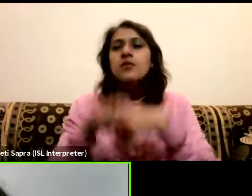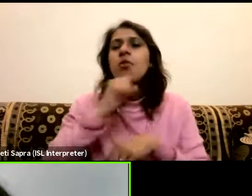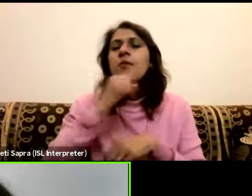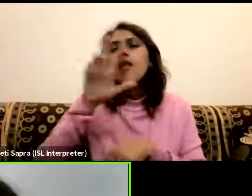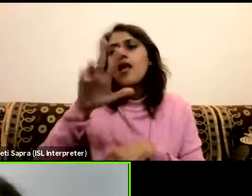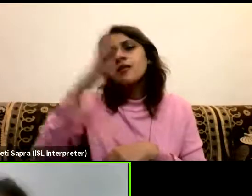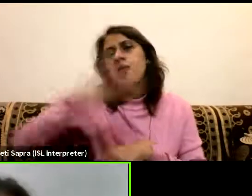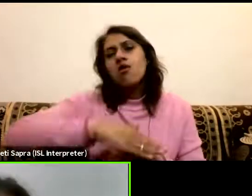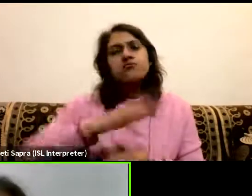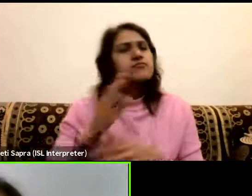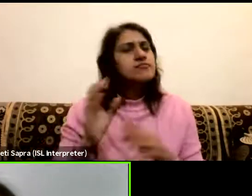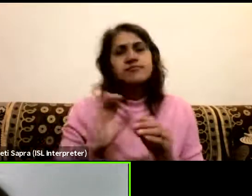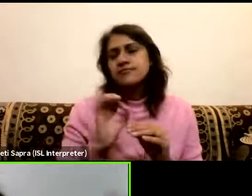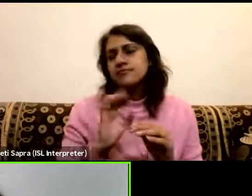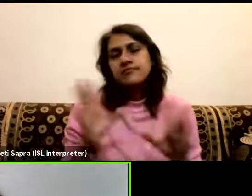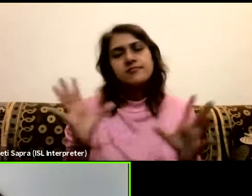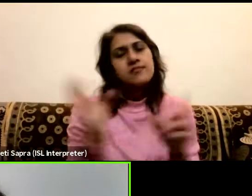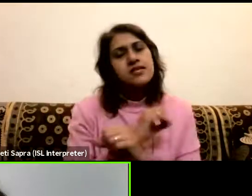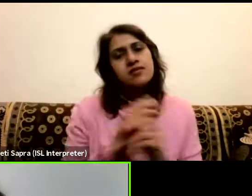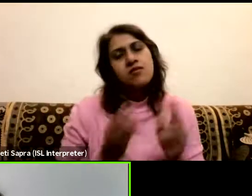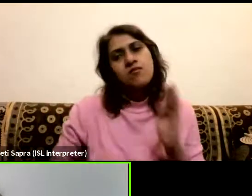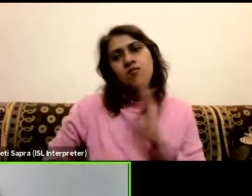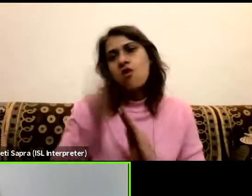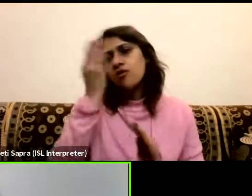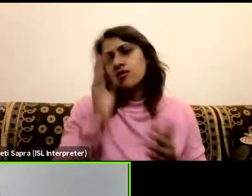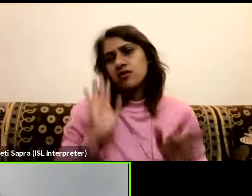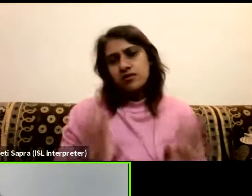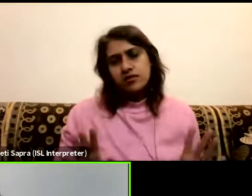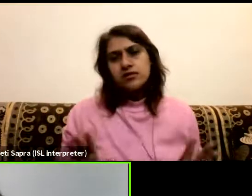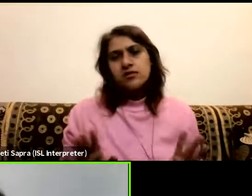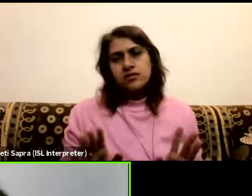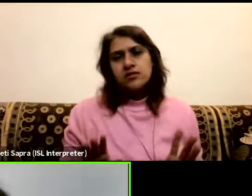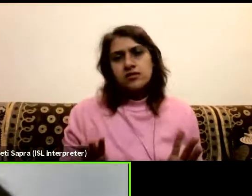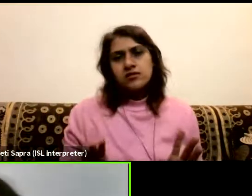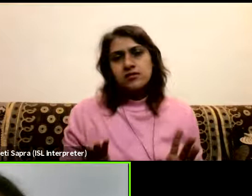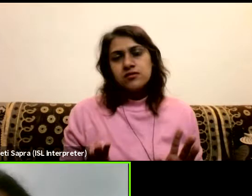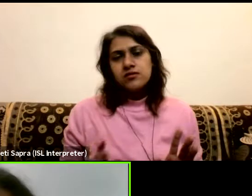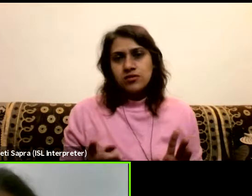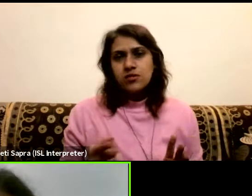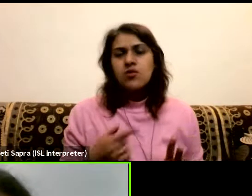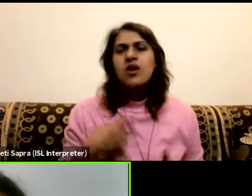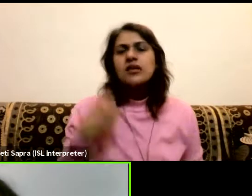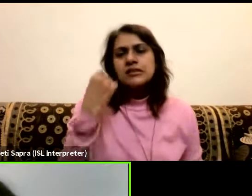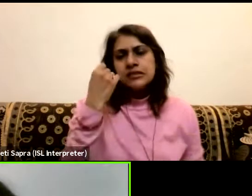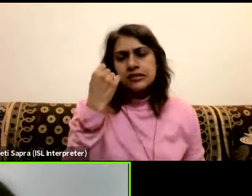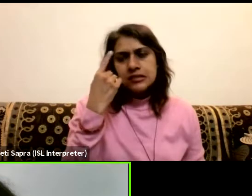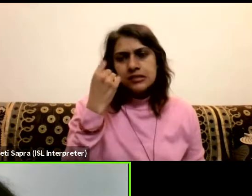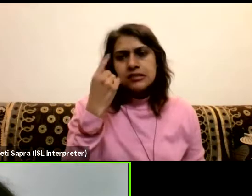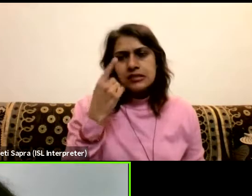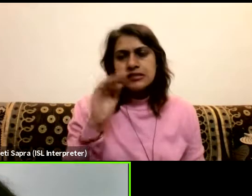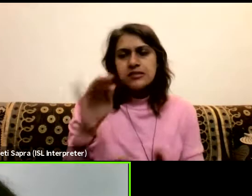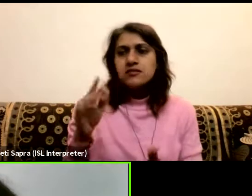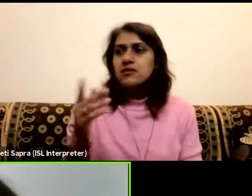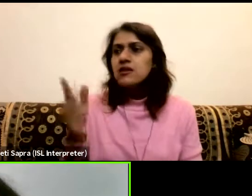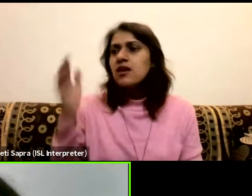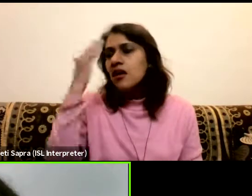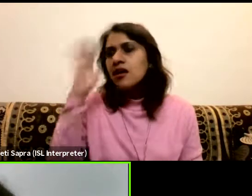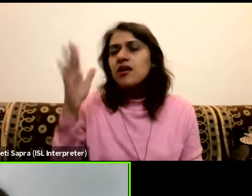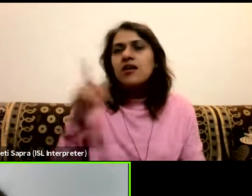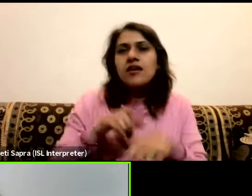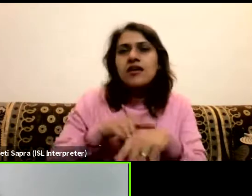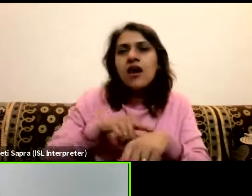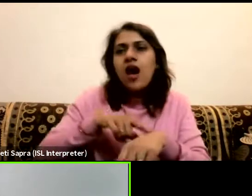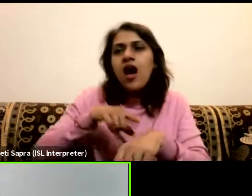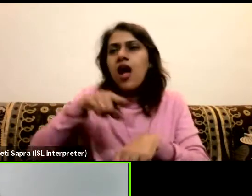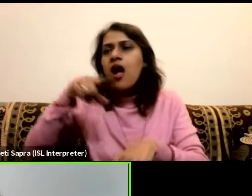much later. The early years are spent much more in trying to understand what has happened to the child. So when we